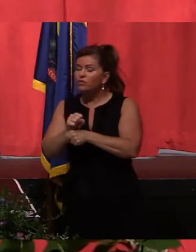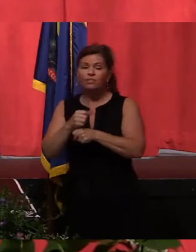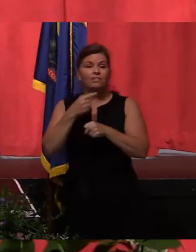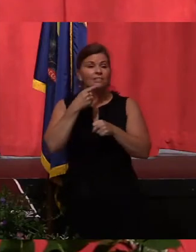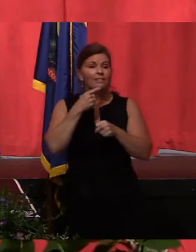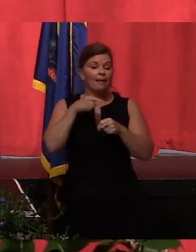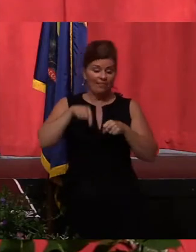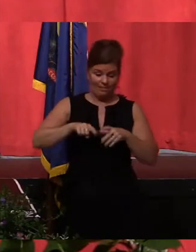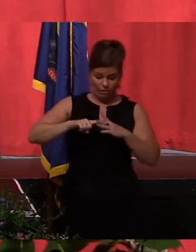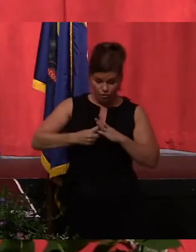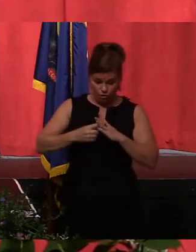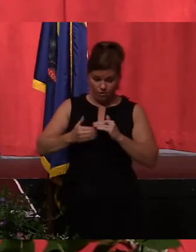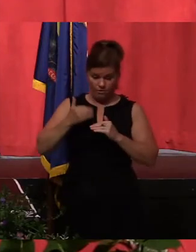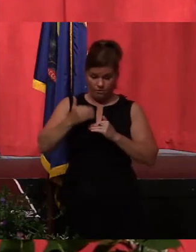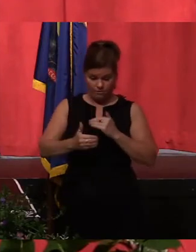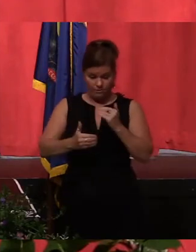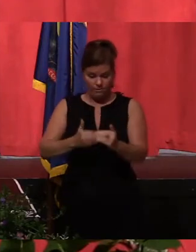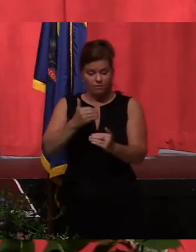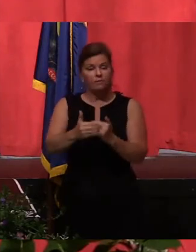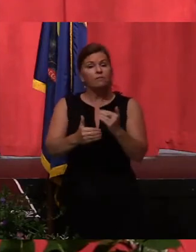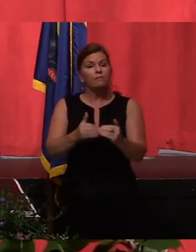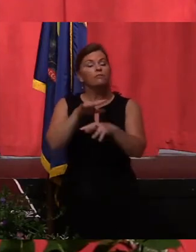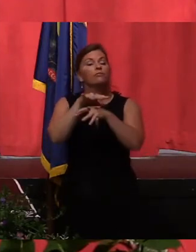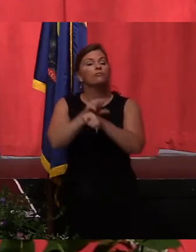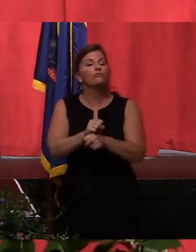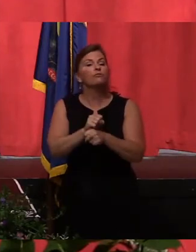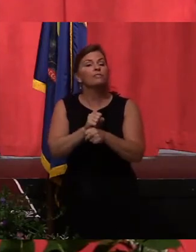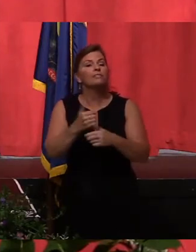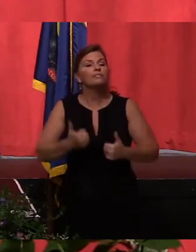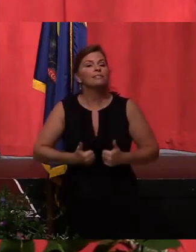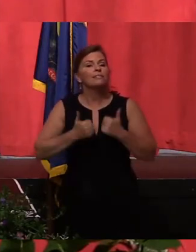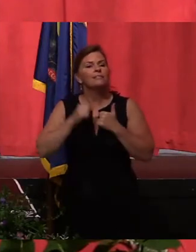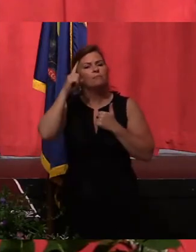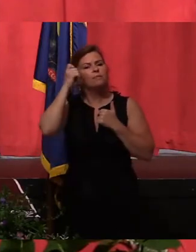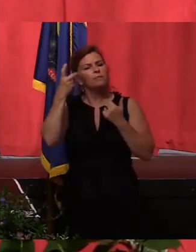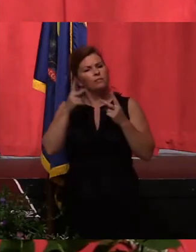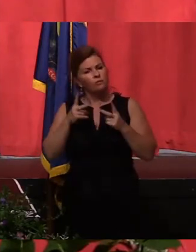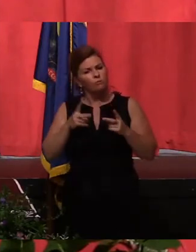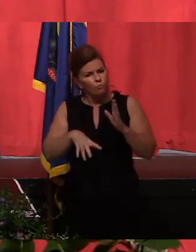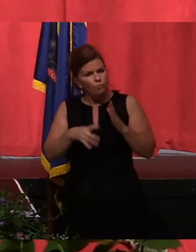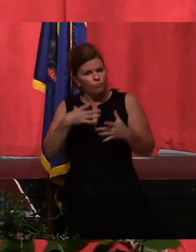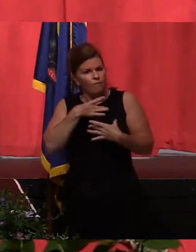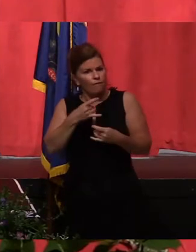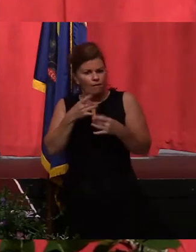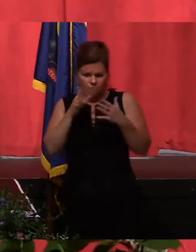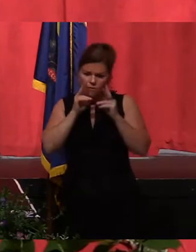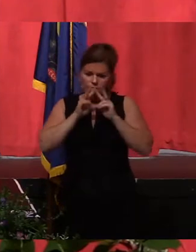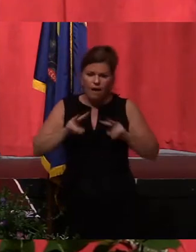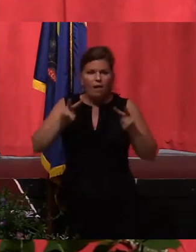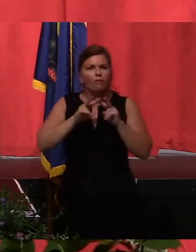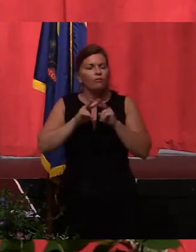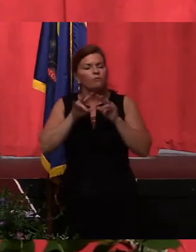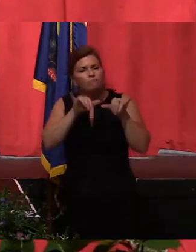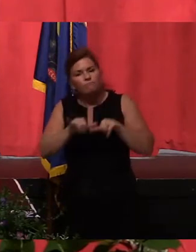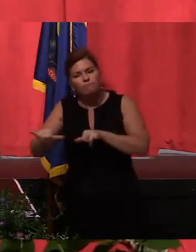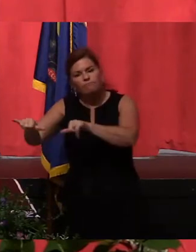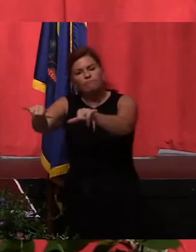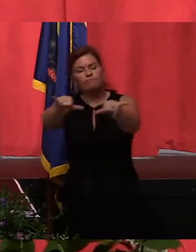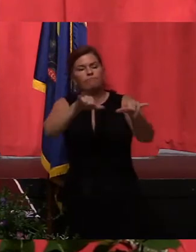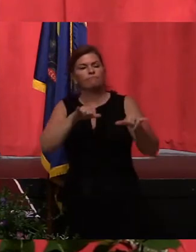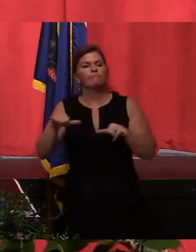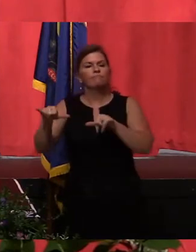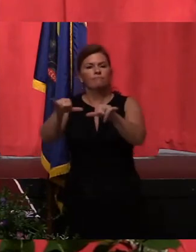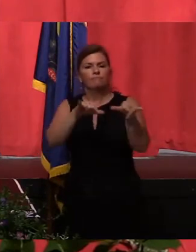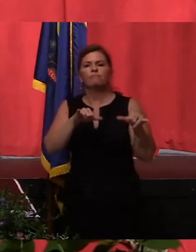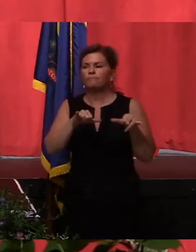part of life to another. Traditions exist because we find value in consistency. The circumstances that we find ourselves